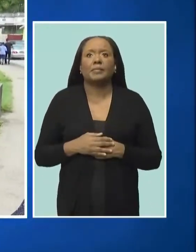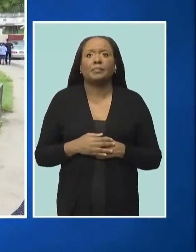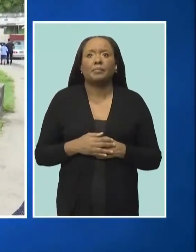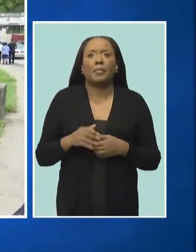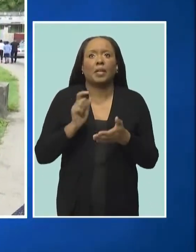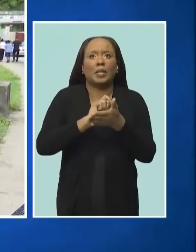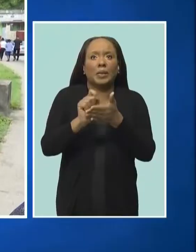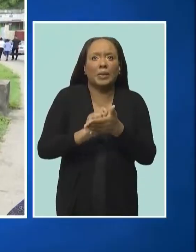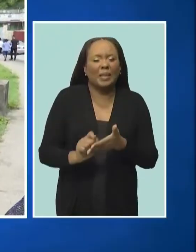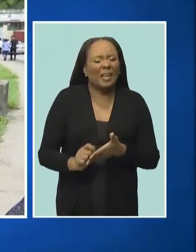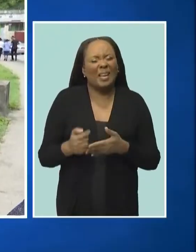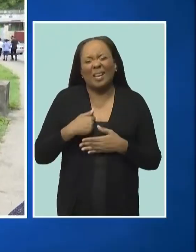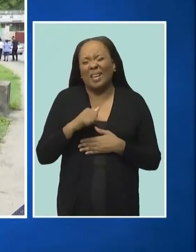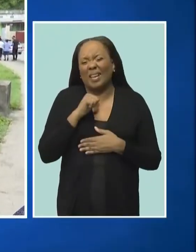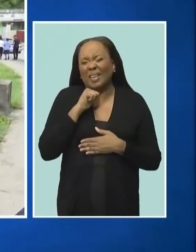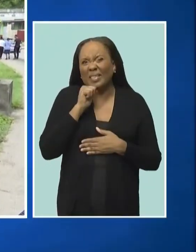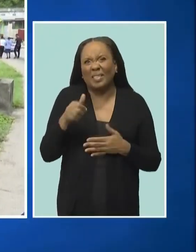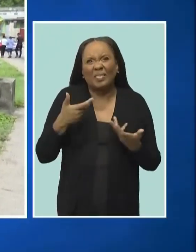got finished.